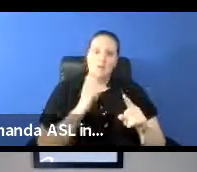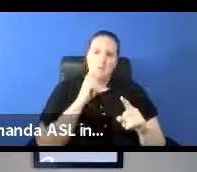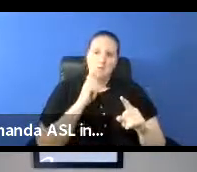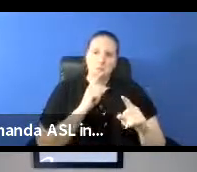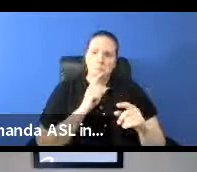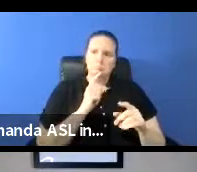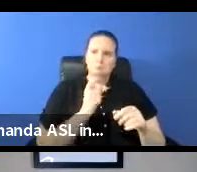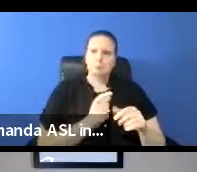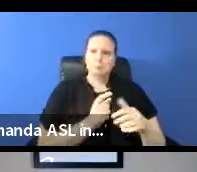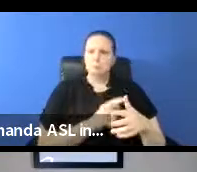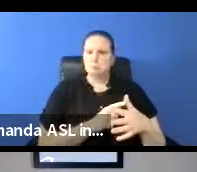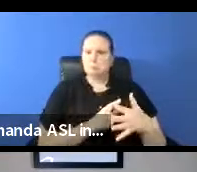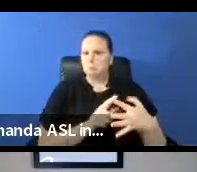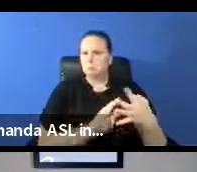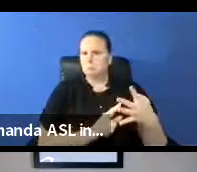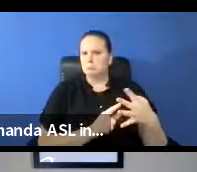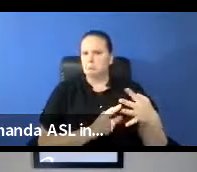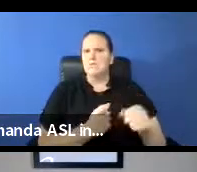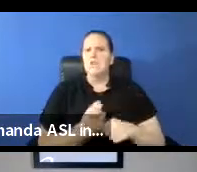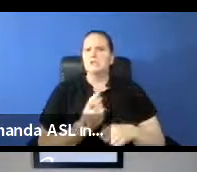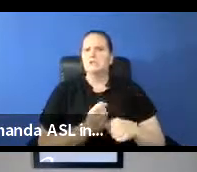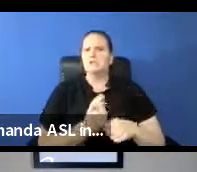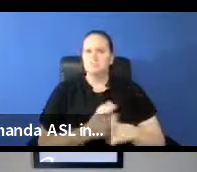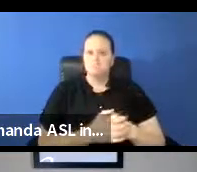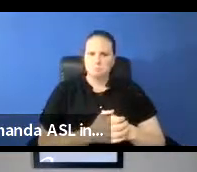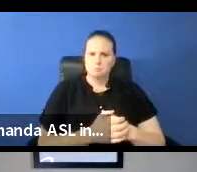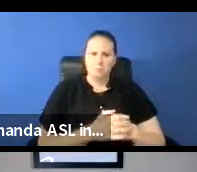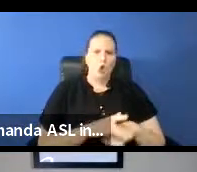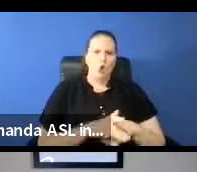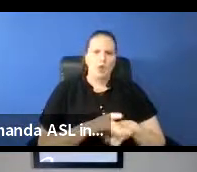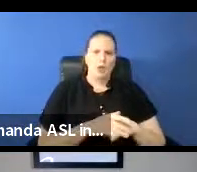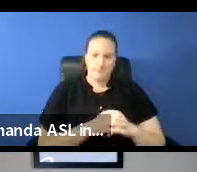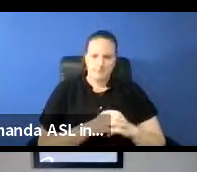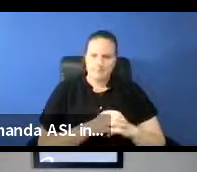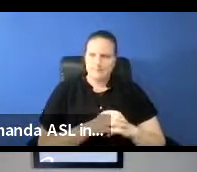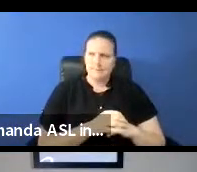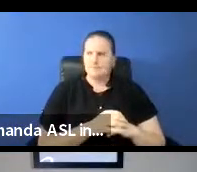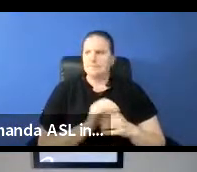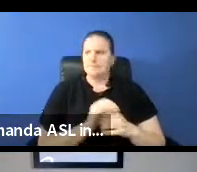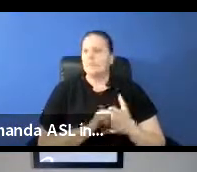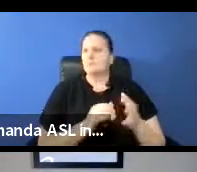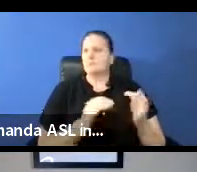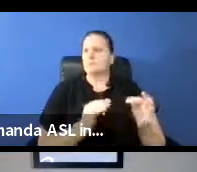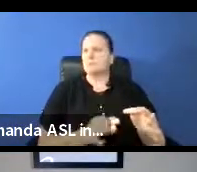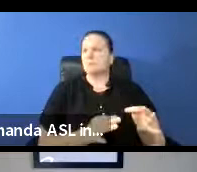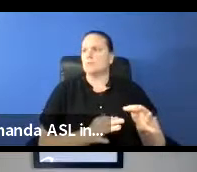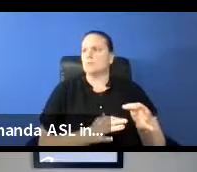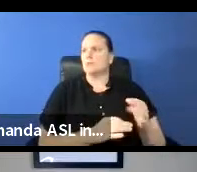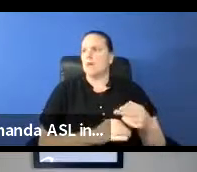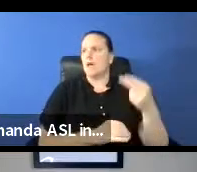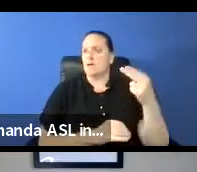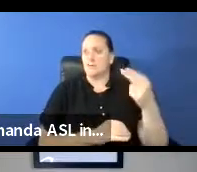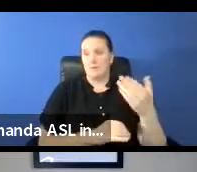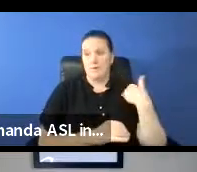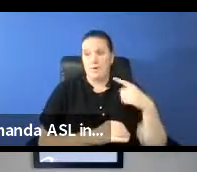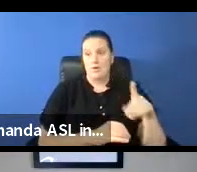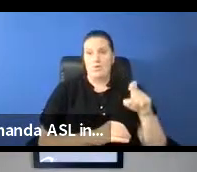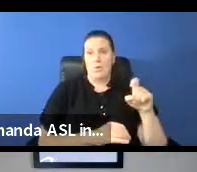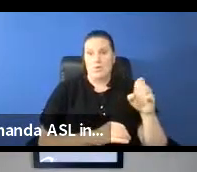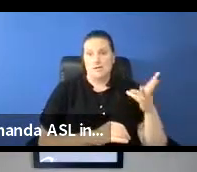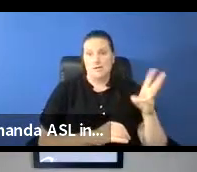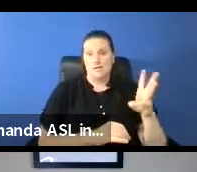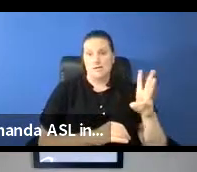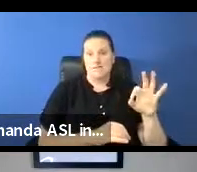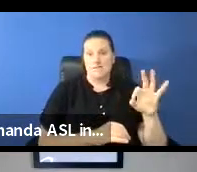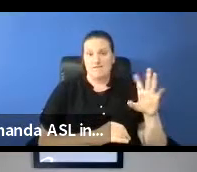next year. And that will determine the height. It was 116 feet of